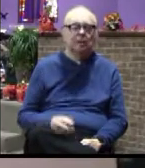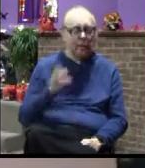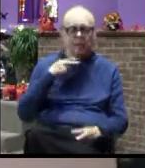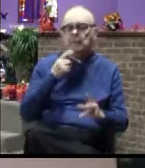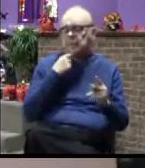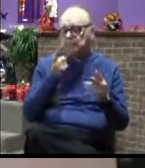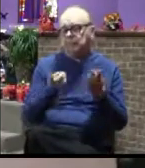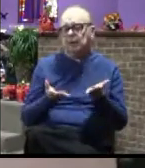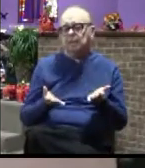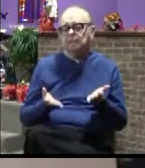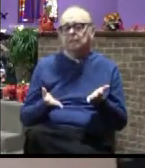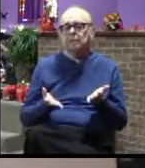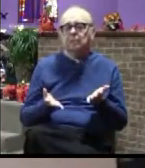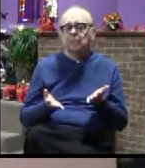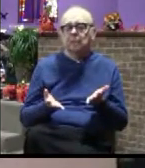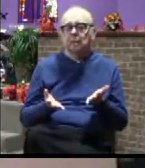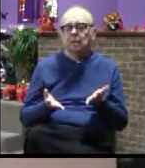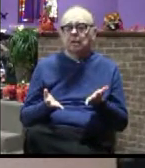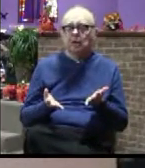I hear people say,